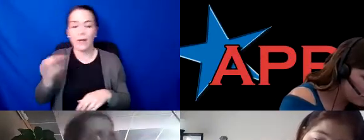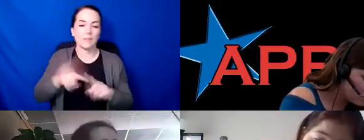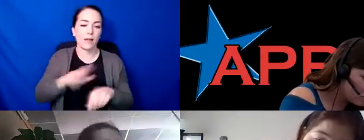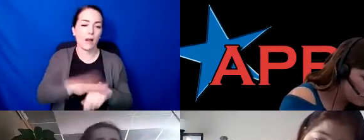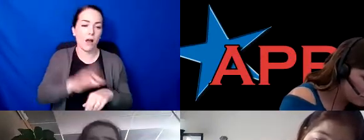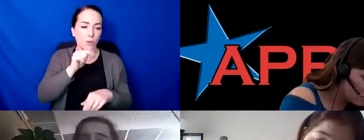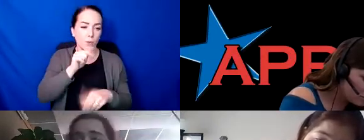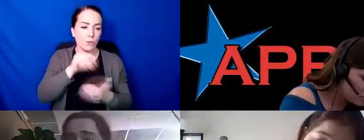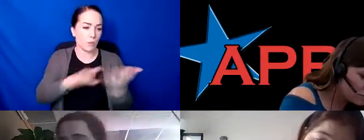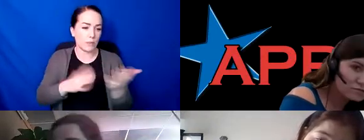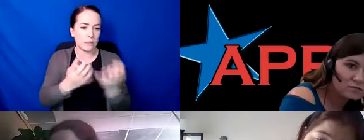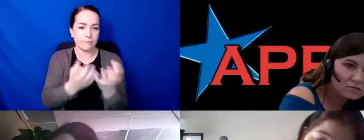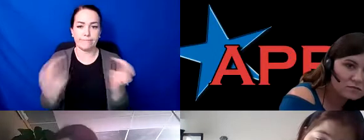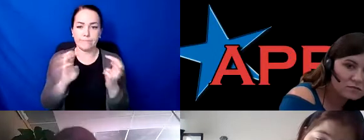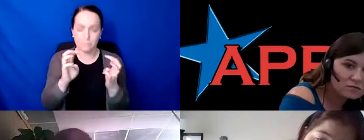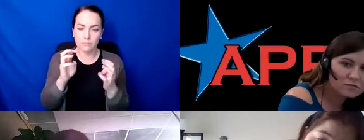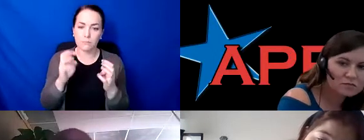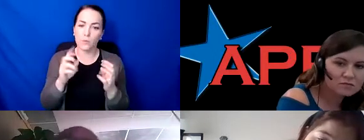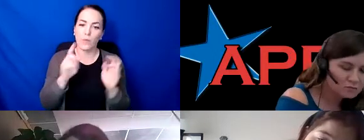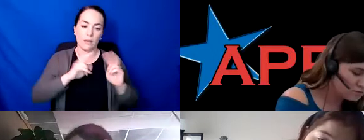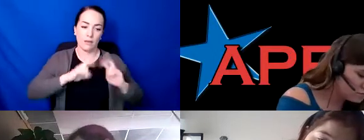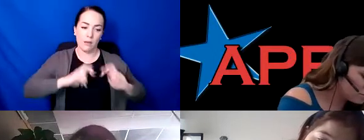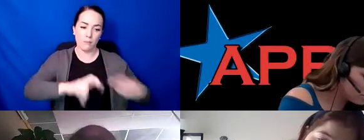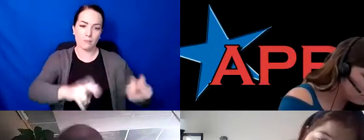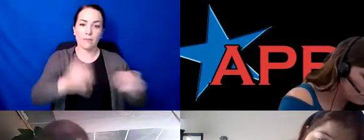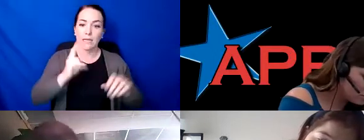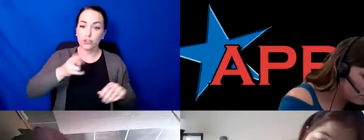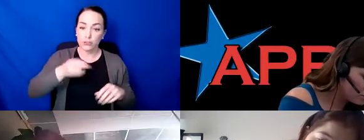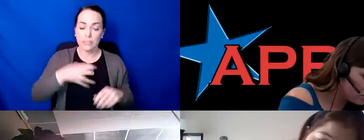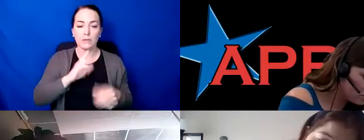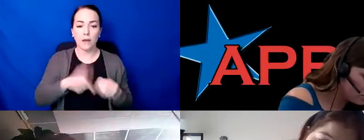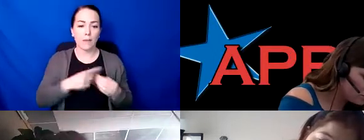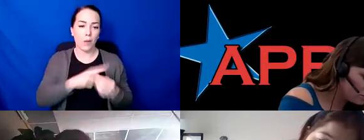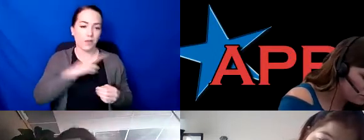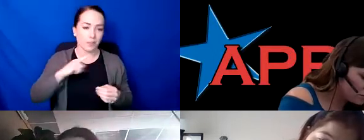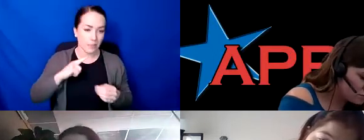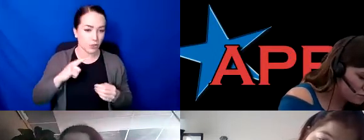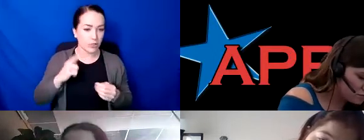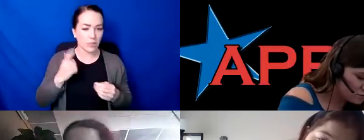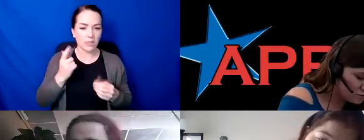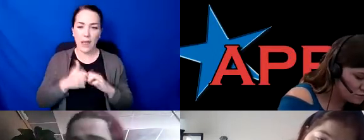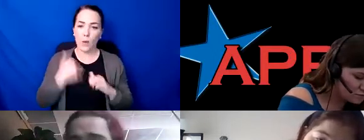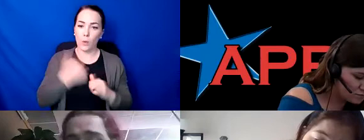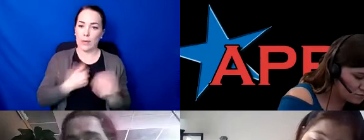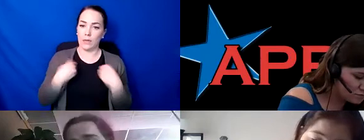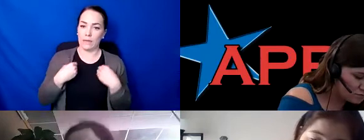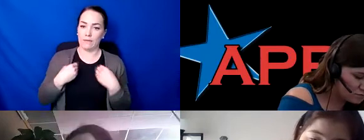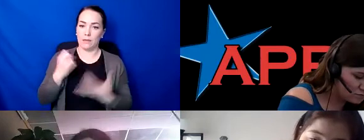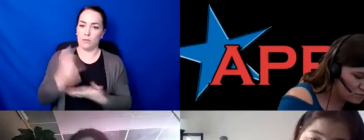apart at the history legislation wise that provides us rights, but then also some of